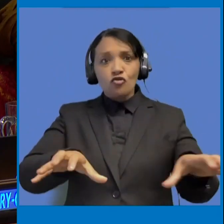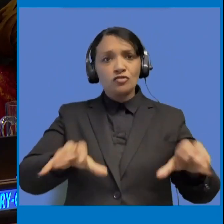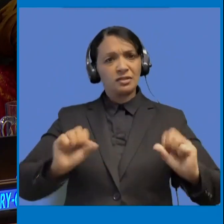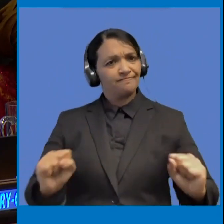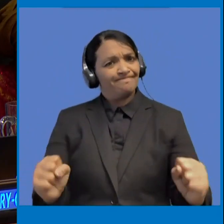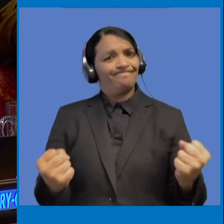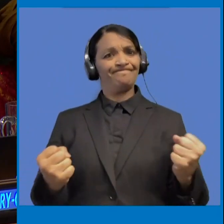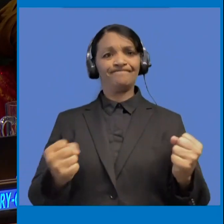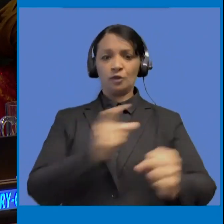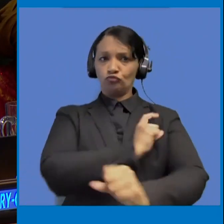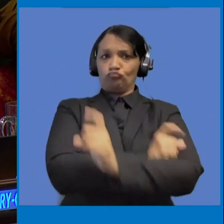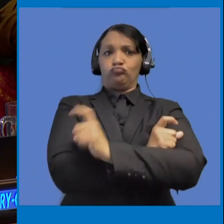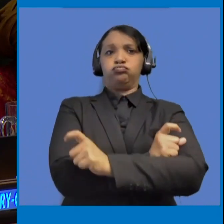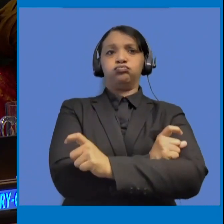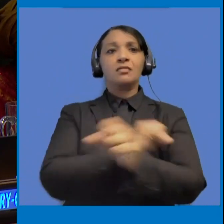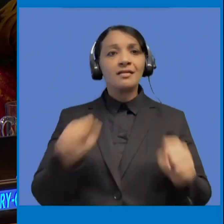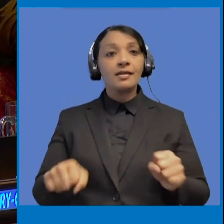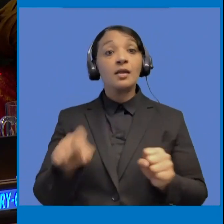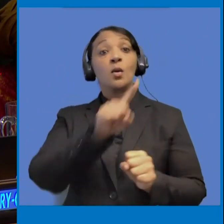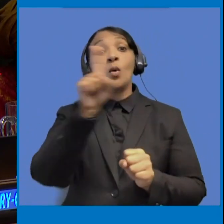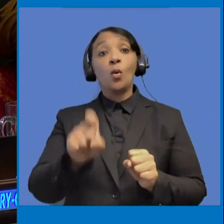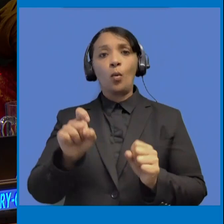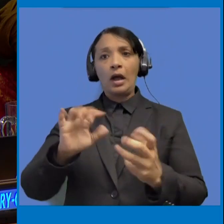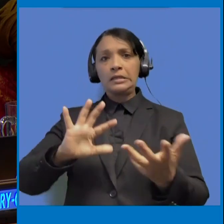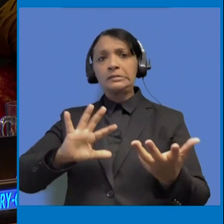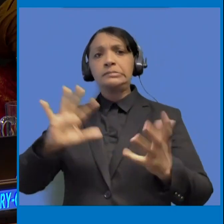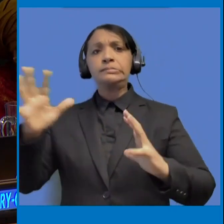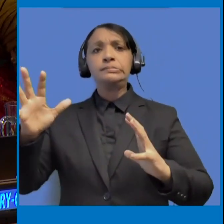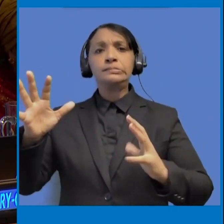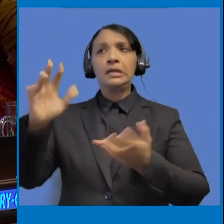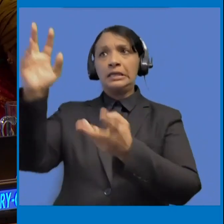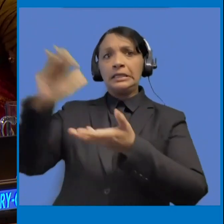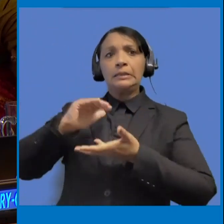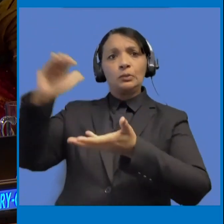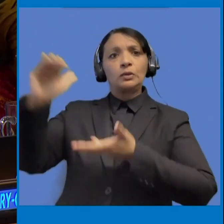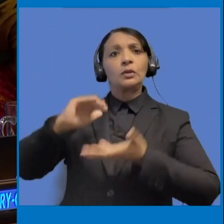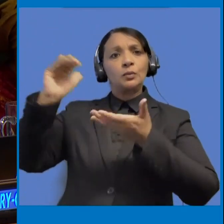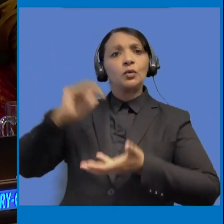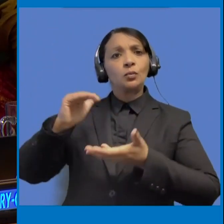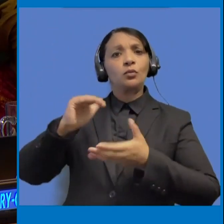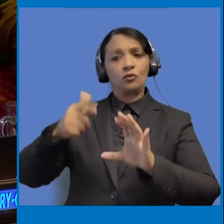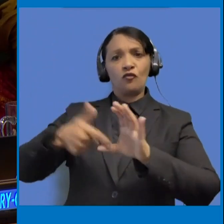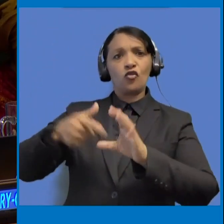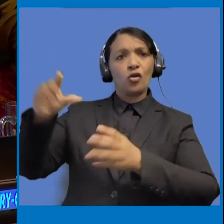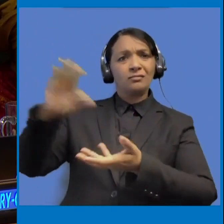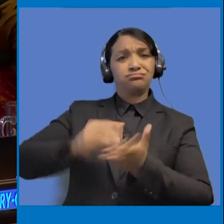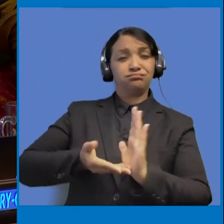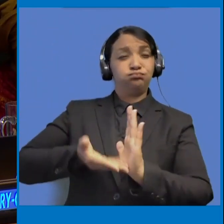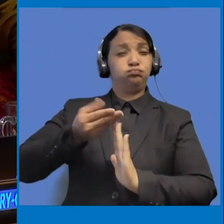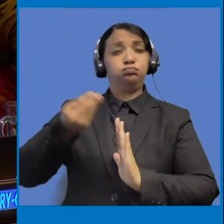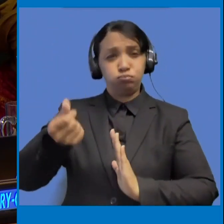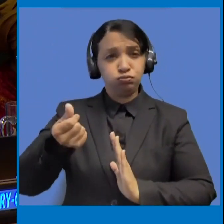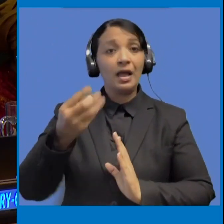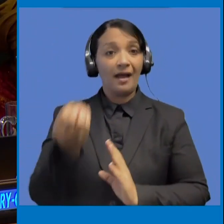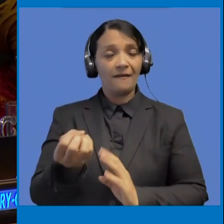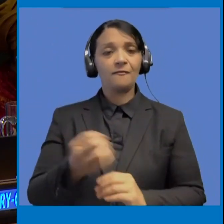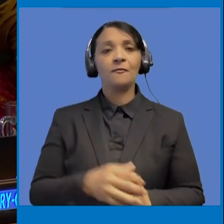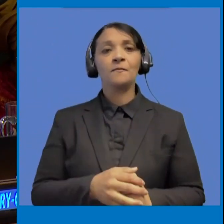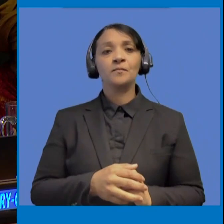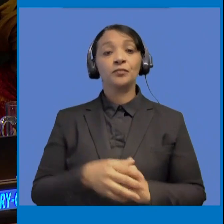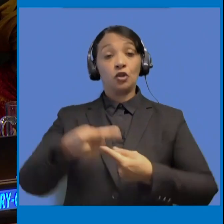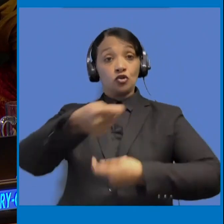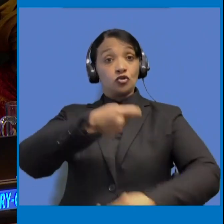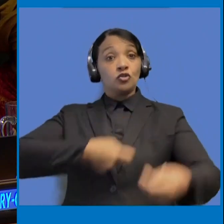shocks caused by the volatility of imported fossil fuel prices. The transition to clean